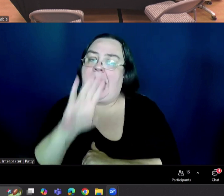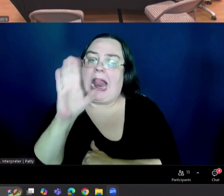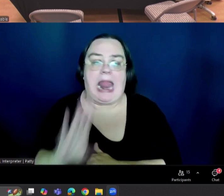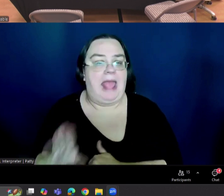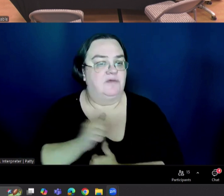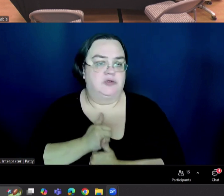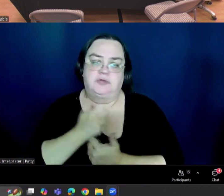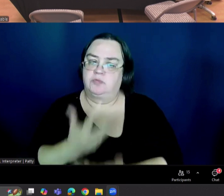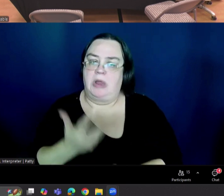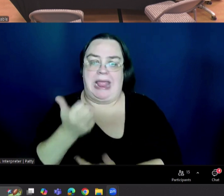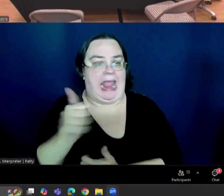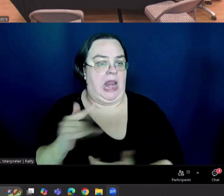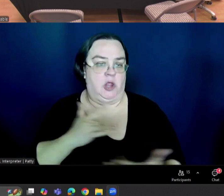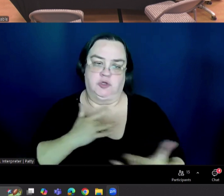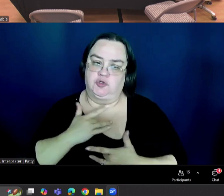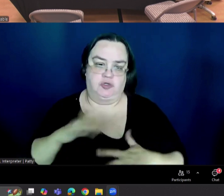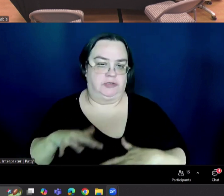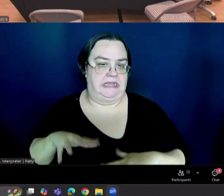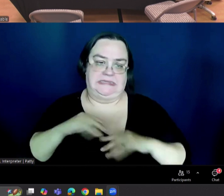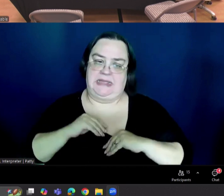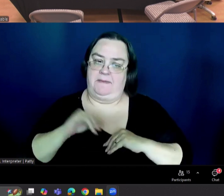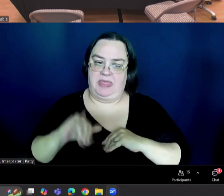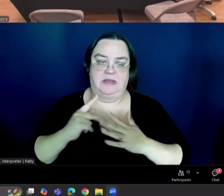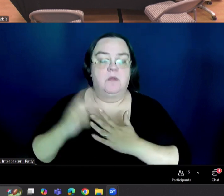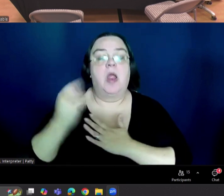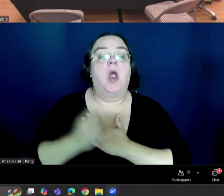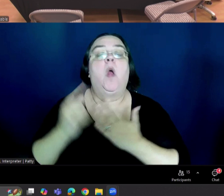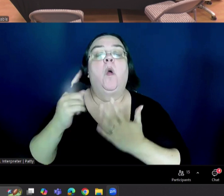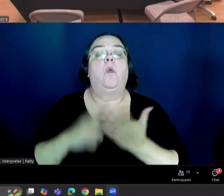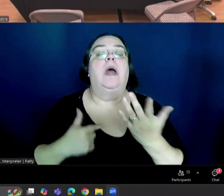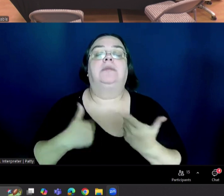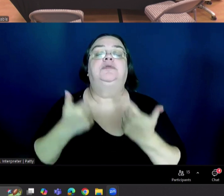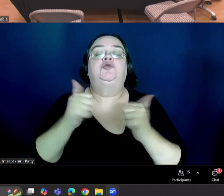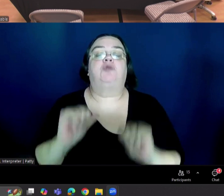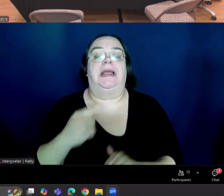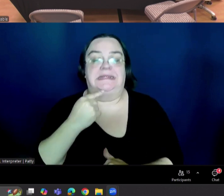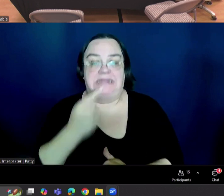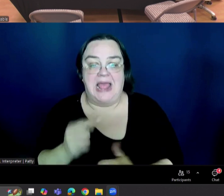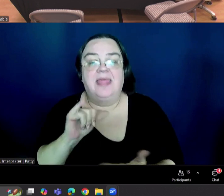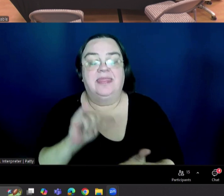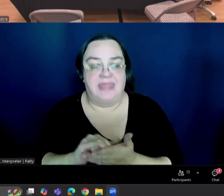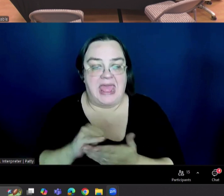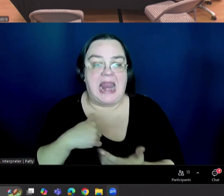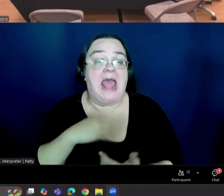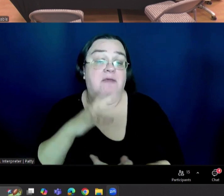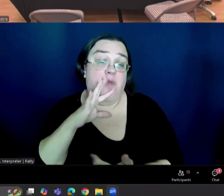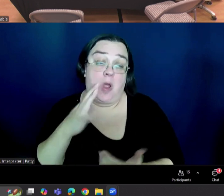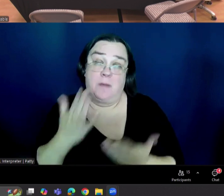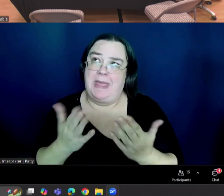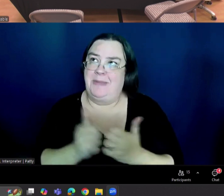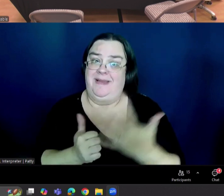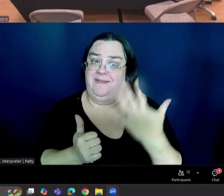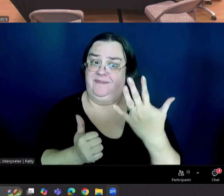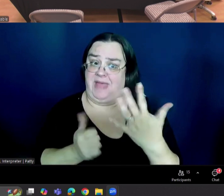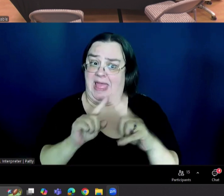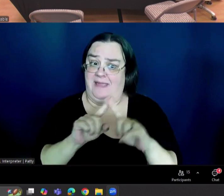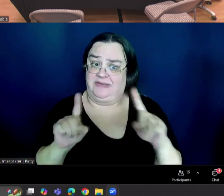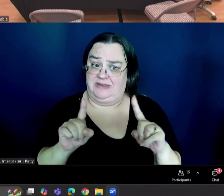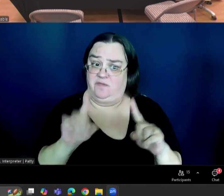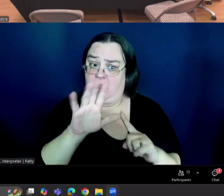any concern on taking on this project. What I tried to get at is I talked to probably 5 different companies that have passed.